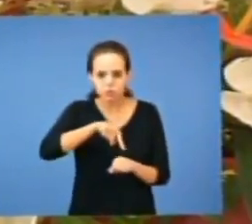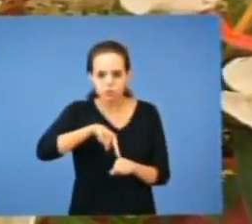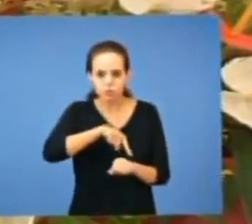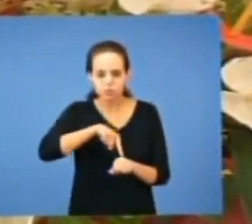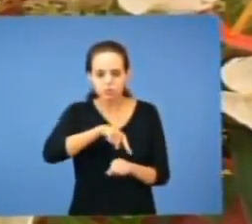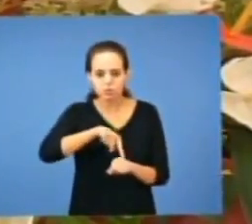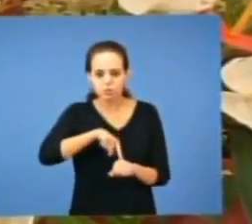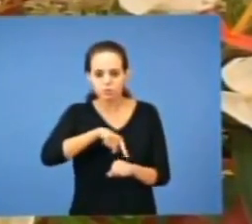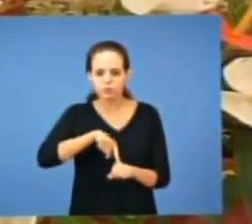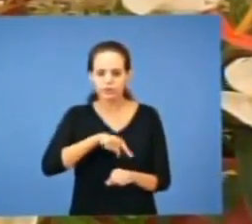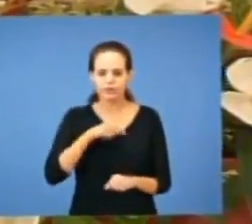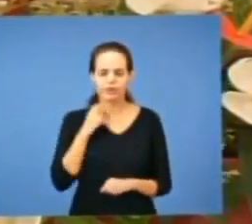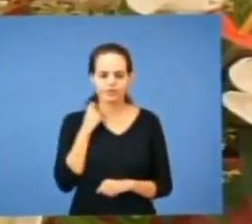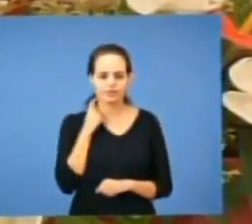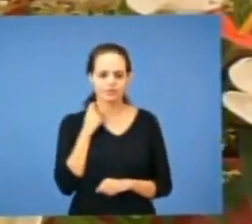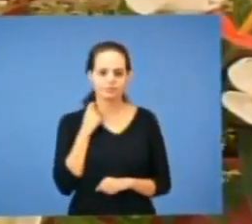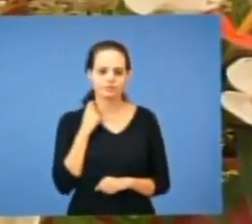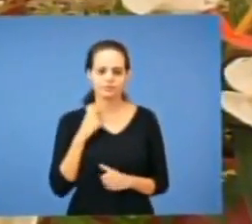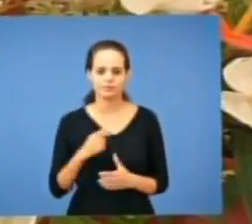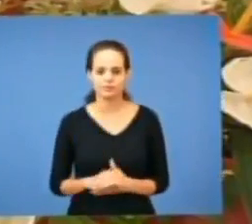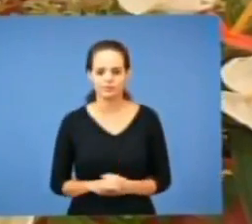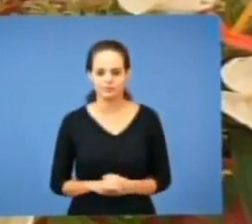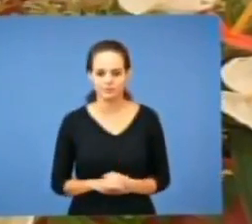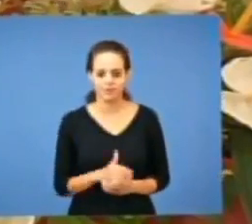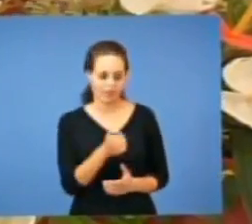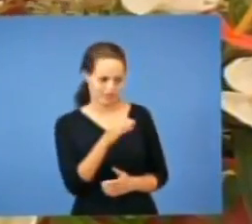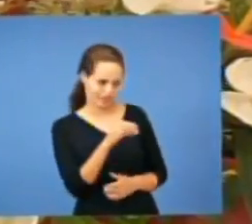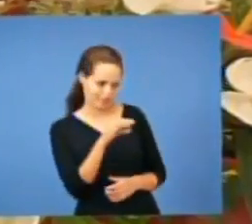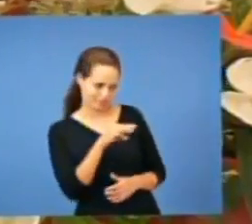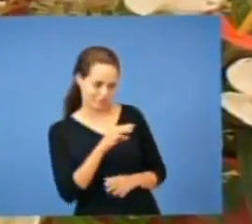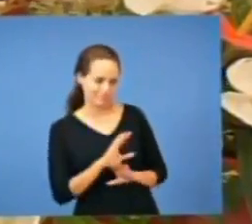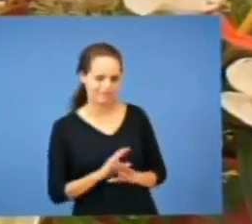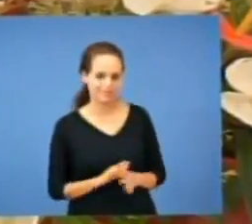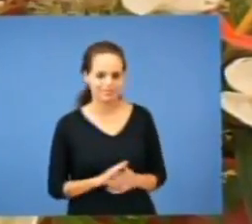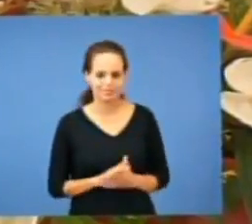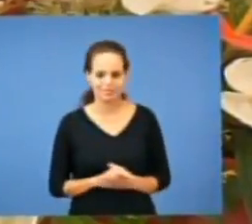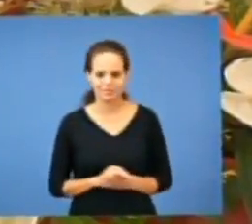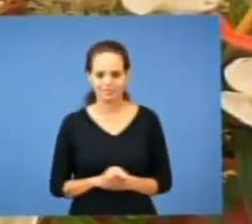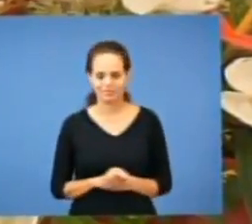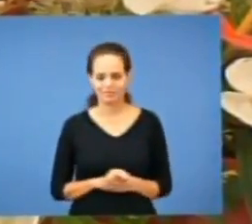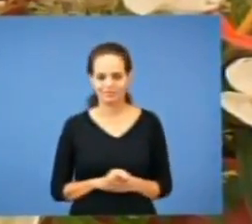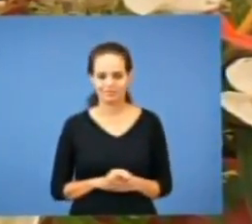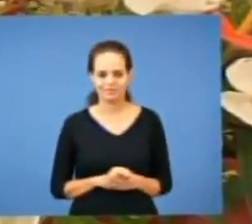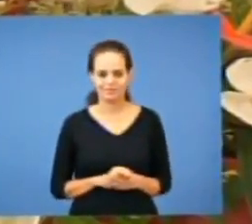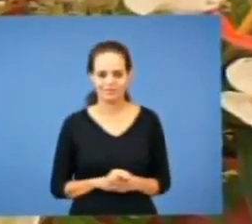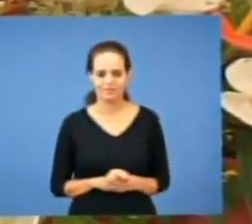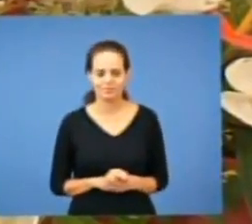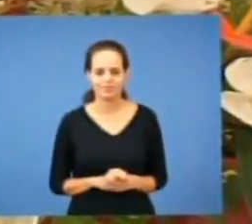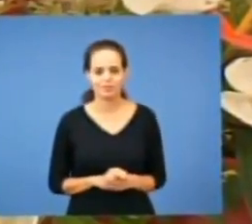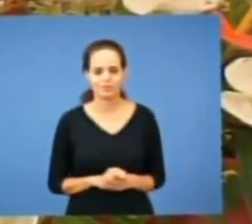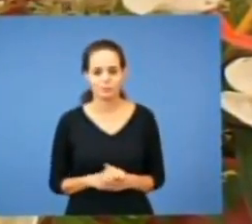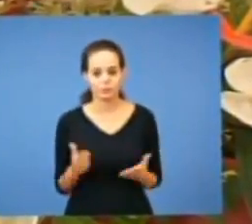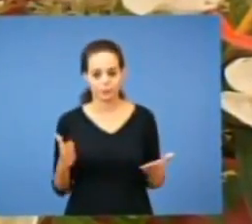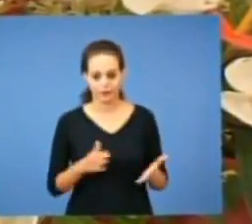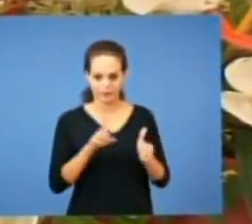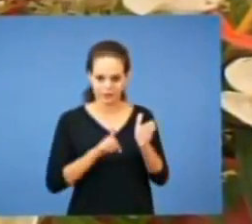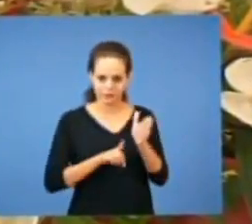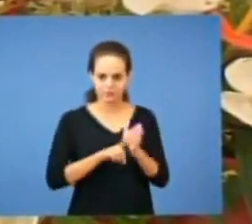Jesus. You're going to give 10 minutes for the church. Ask the question and live there and allow the